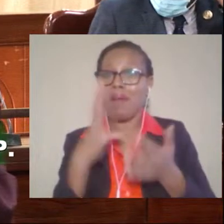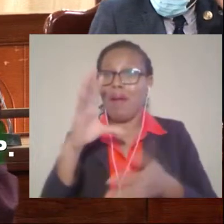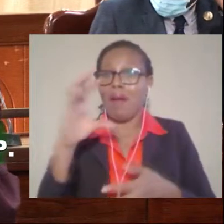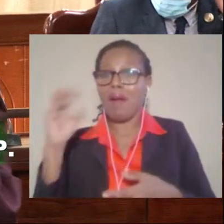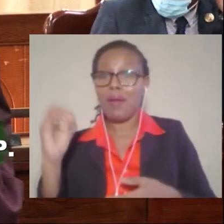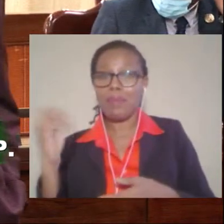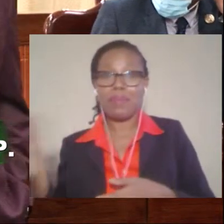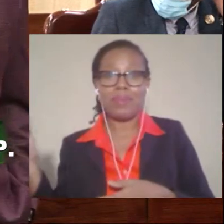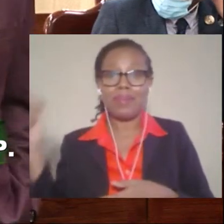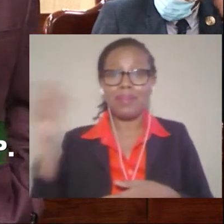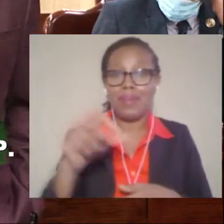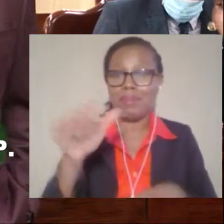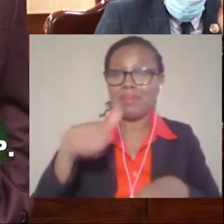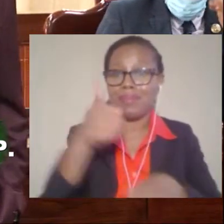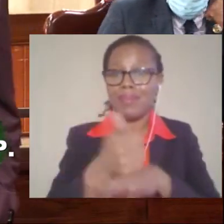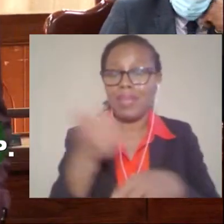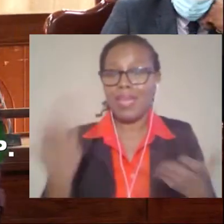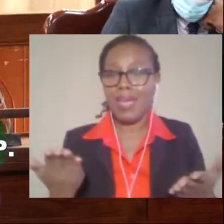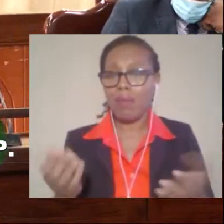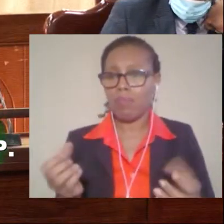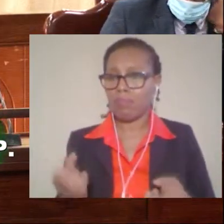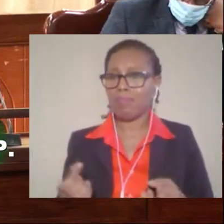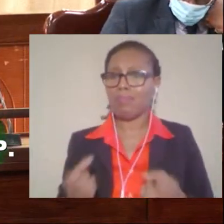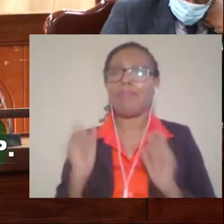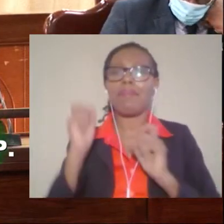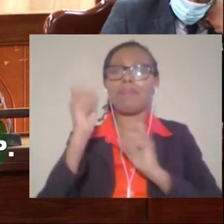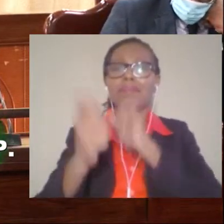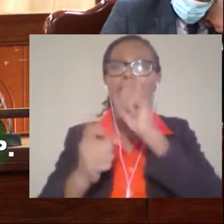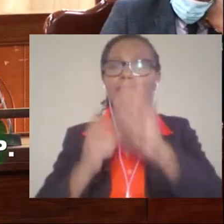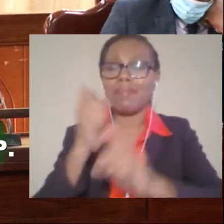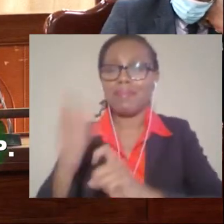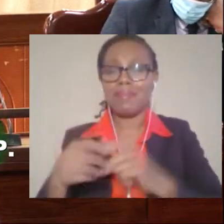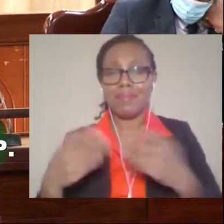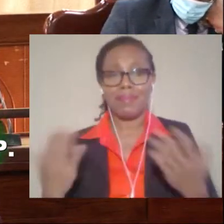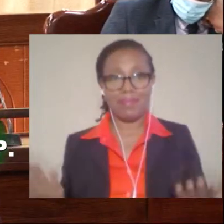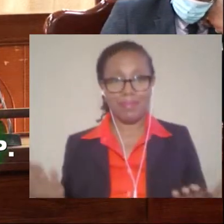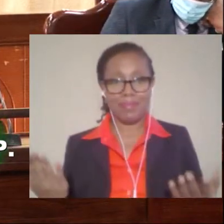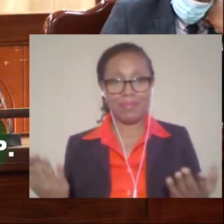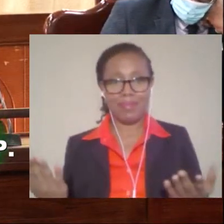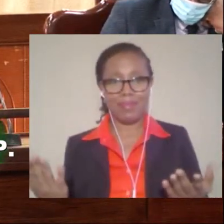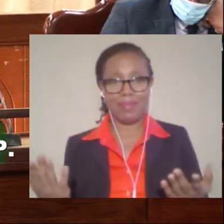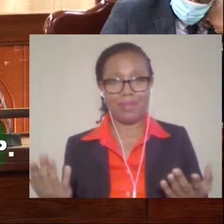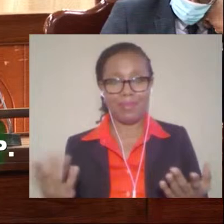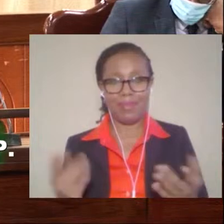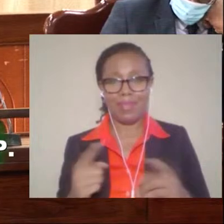The best we seem to think we can do is to provide a little small grant